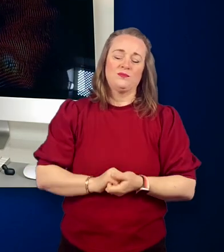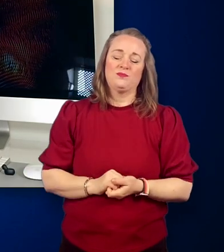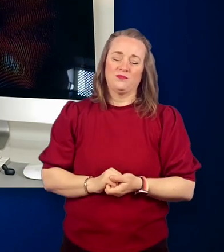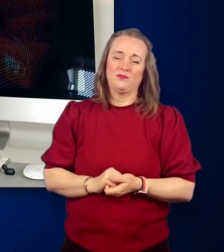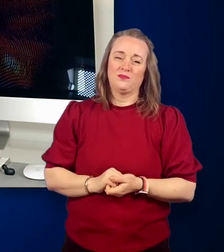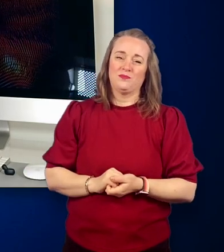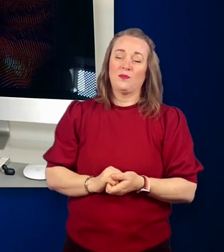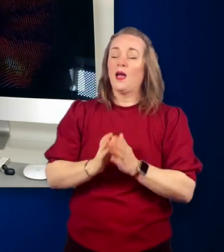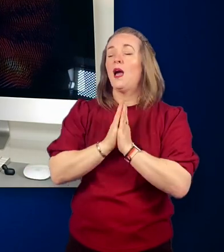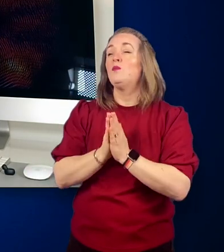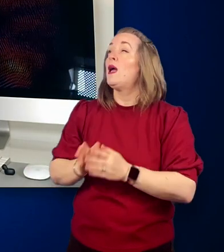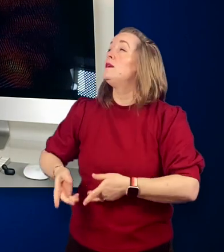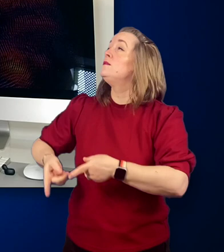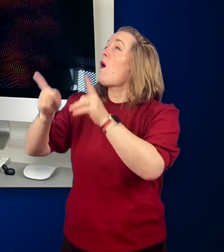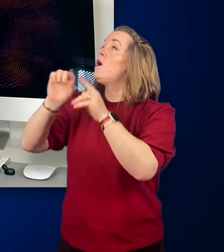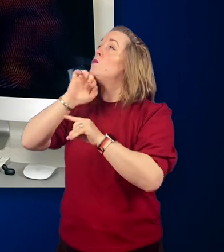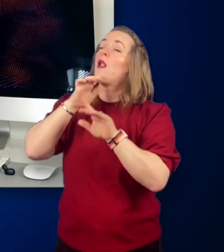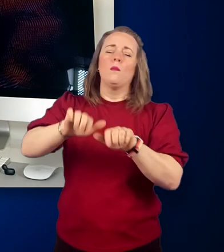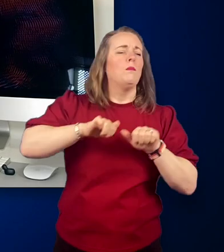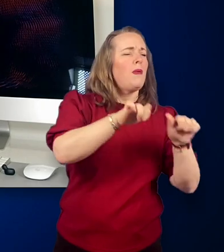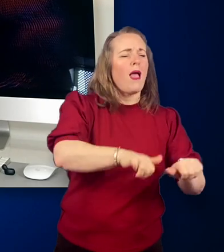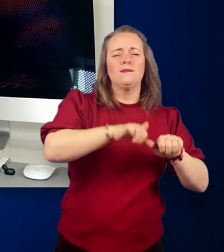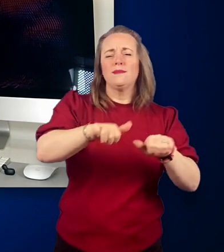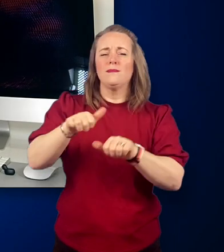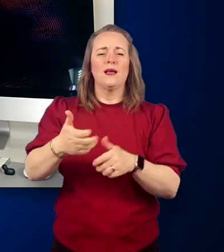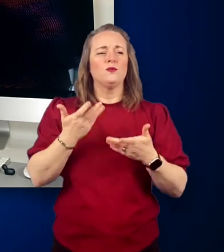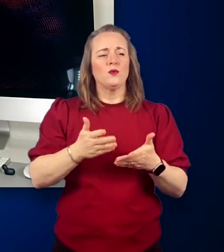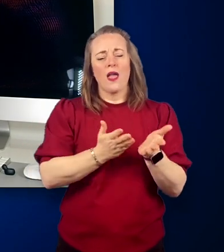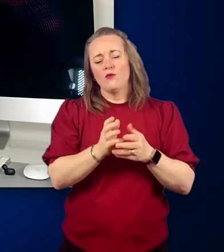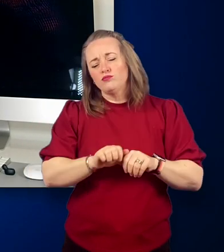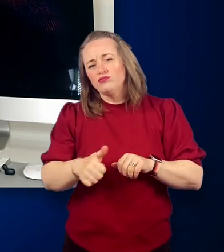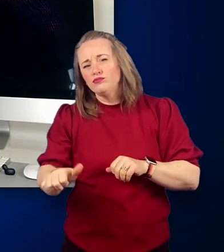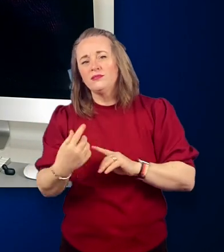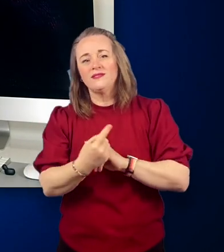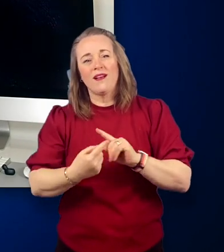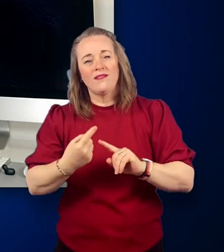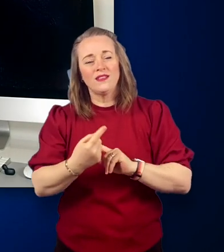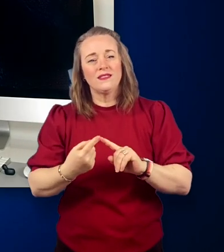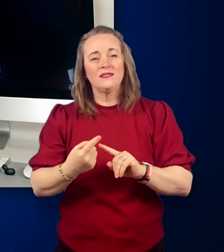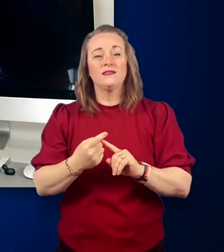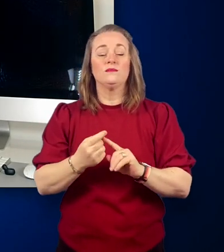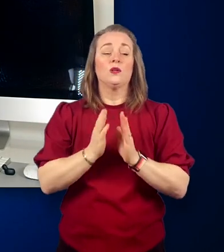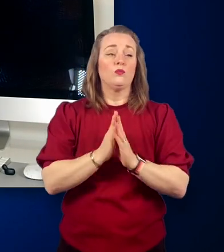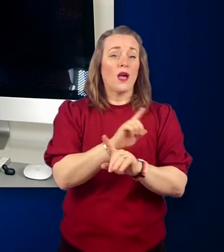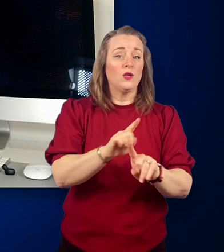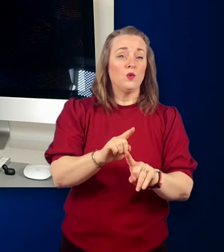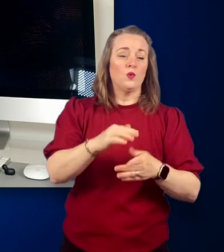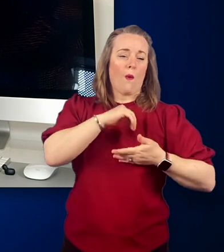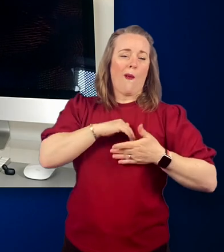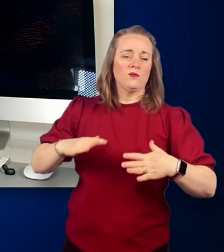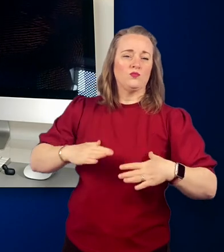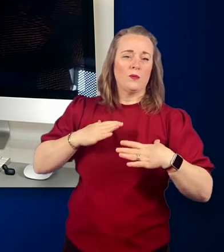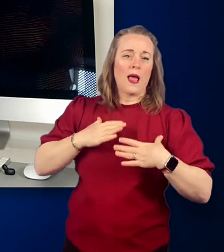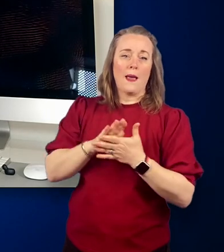that God will bless you today as you go through today's service. I pray that you prepare your heart so that he will sow a